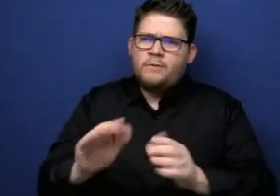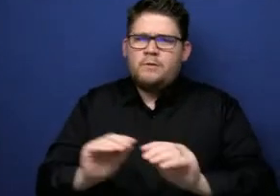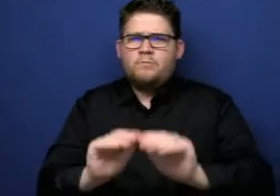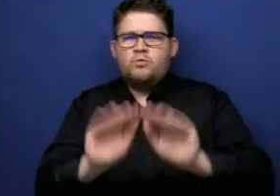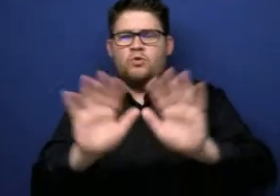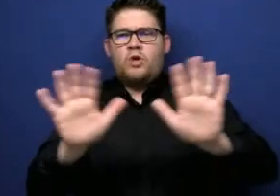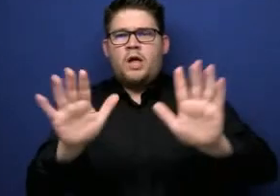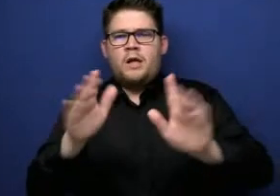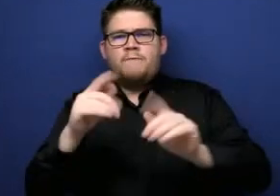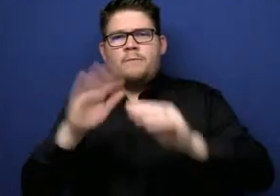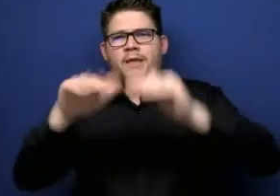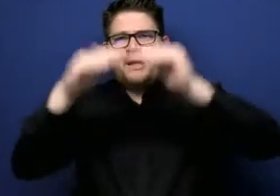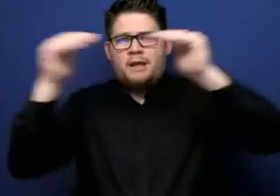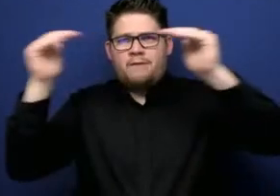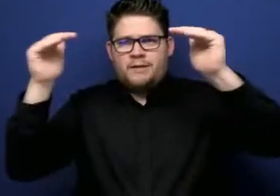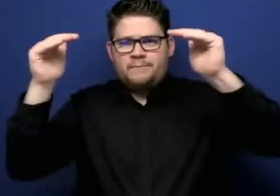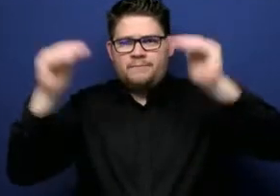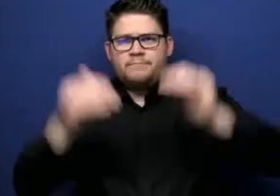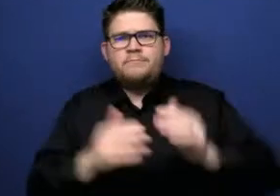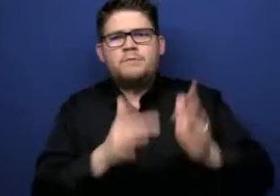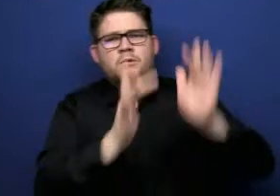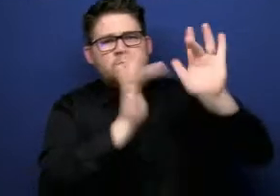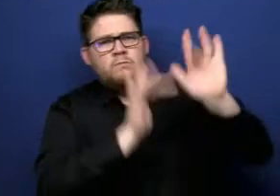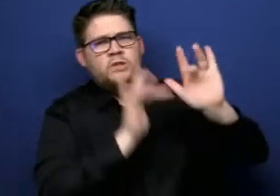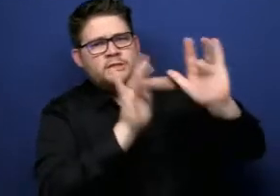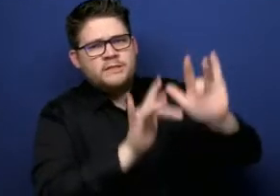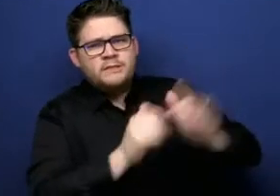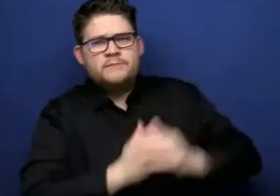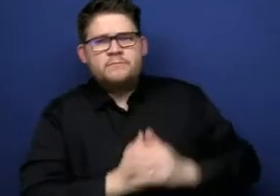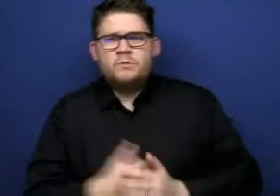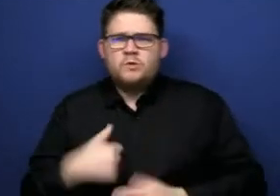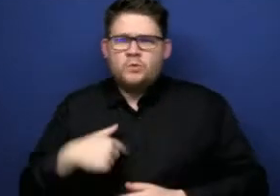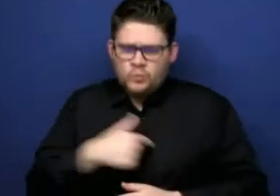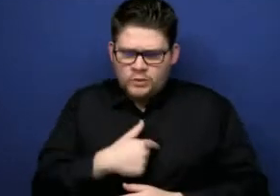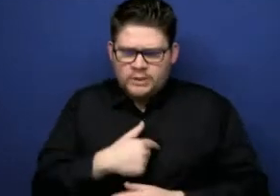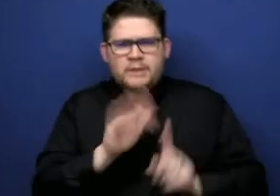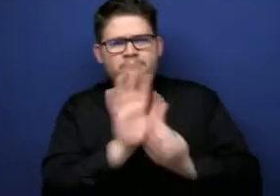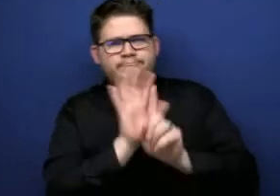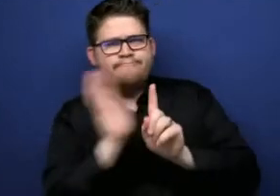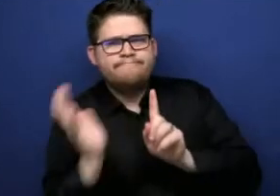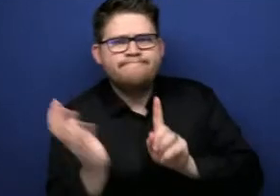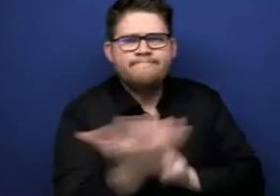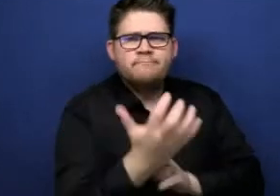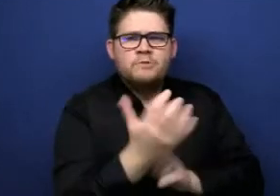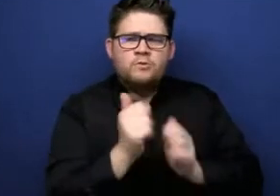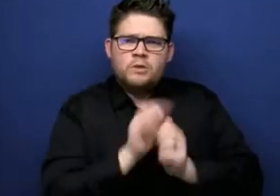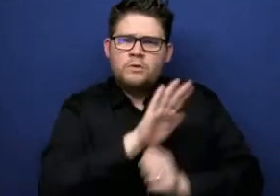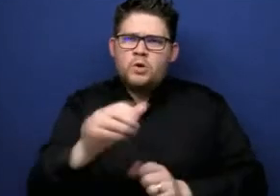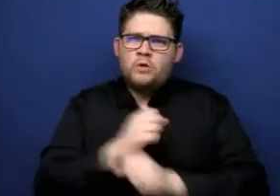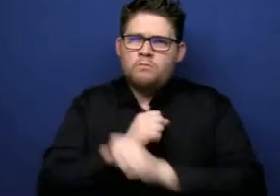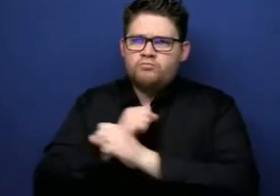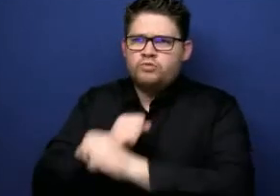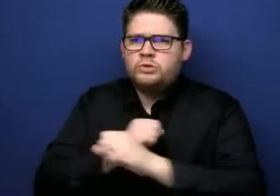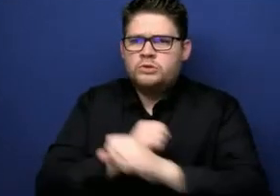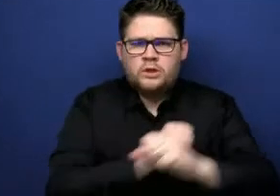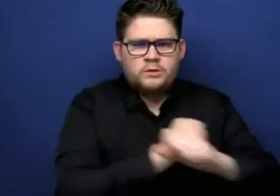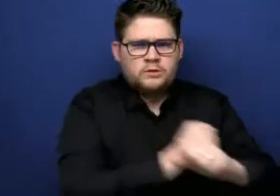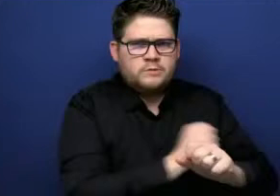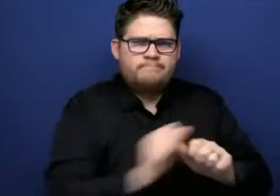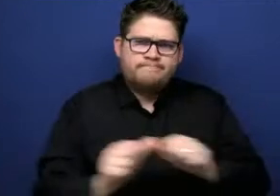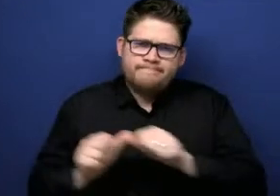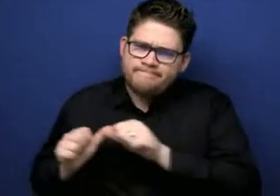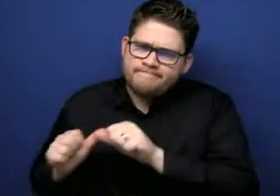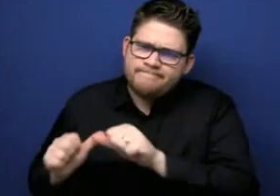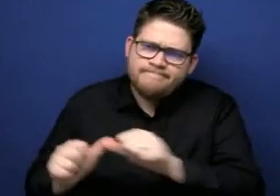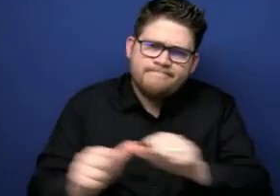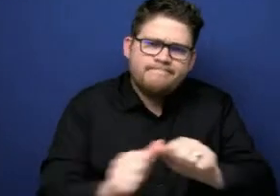enfold them in the embrace of your wings. Secure their souls in eternity. Adonai, they are yours. They will rest in